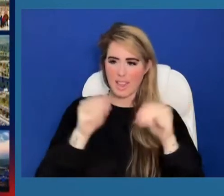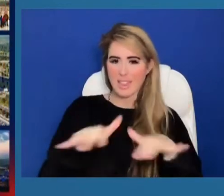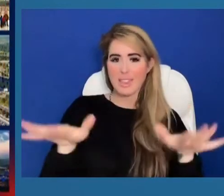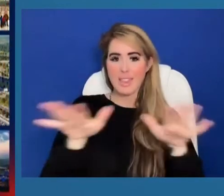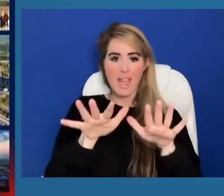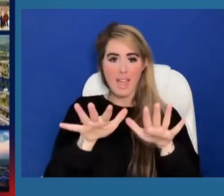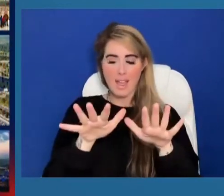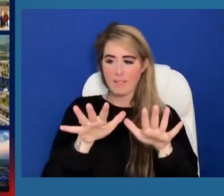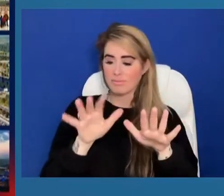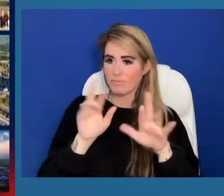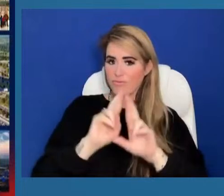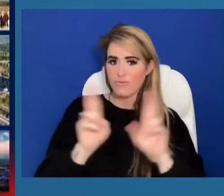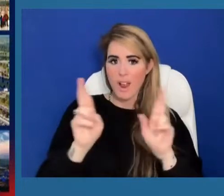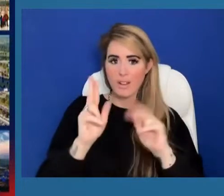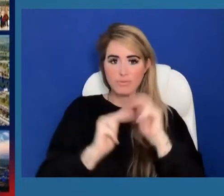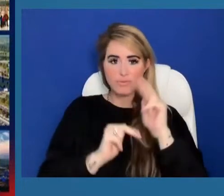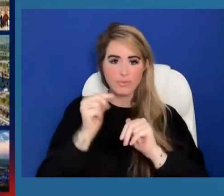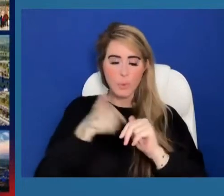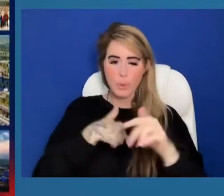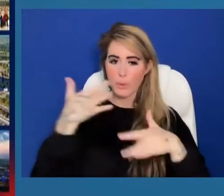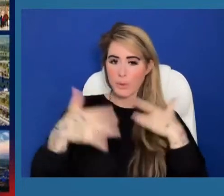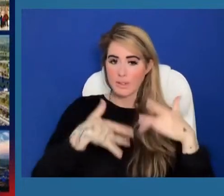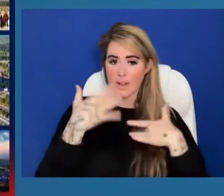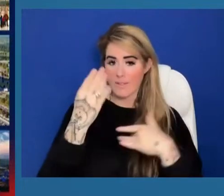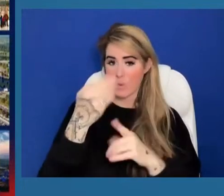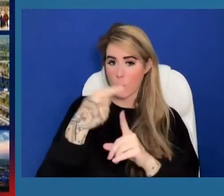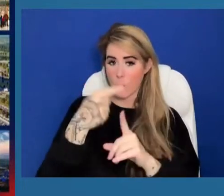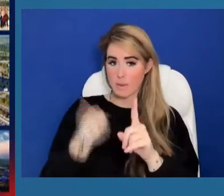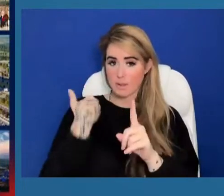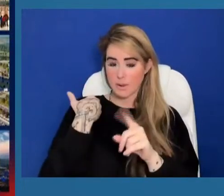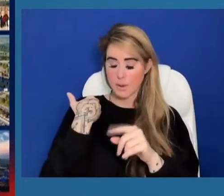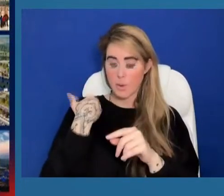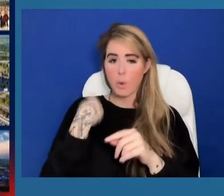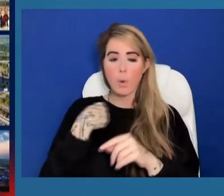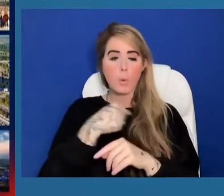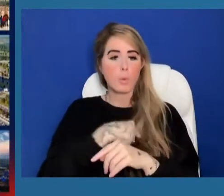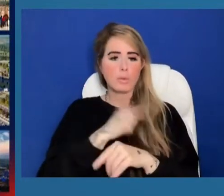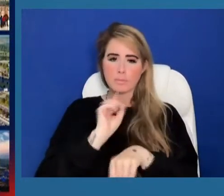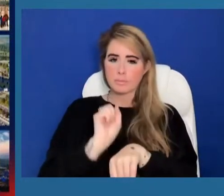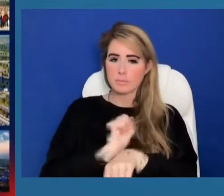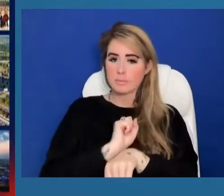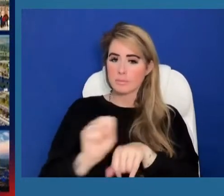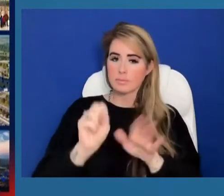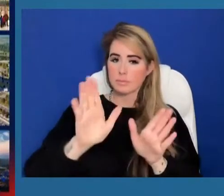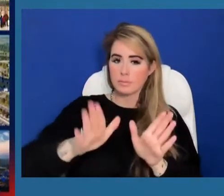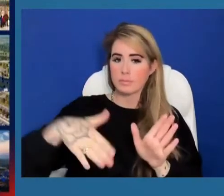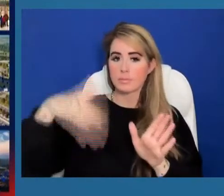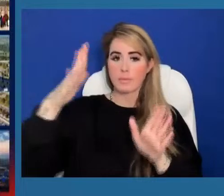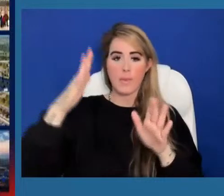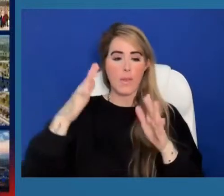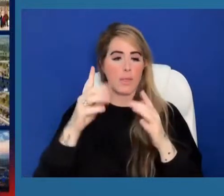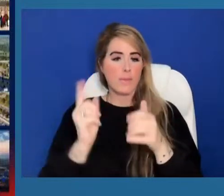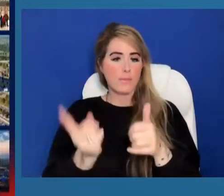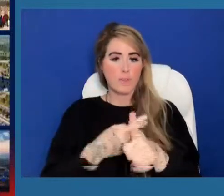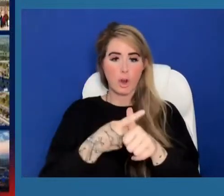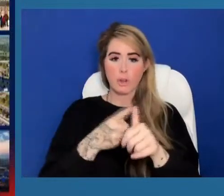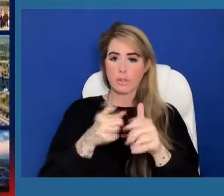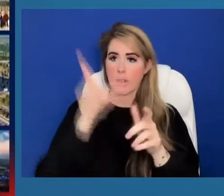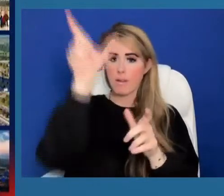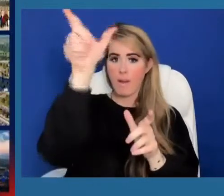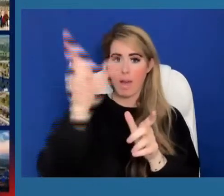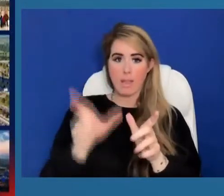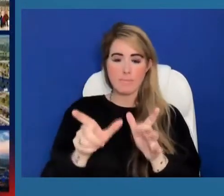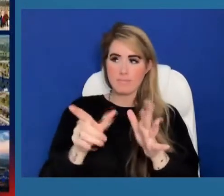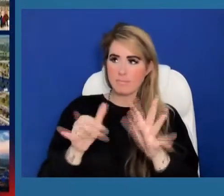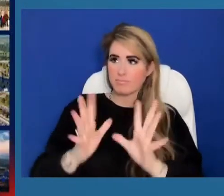what was to come. Just 14 months ago, we laid the first column. This place is really coming